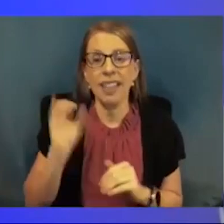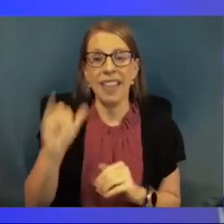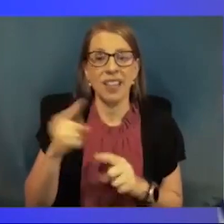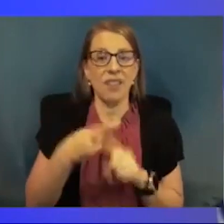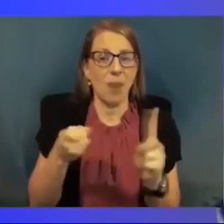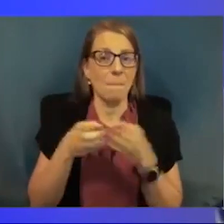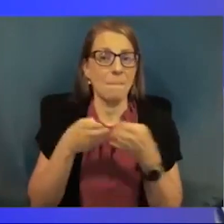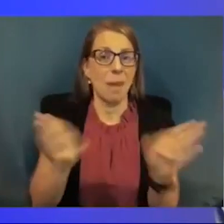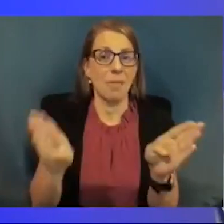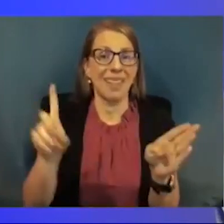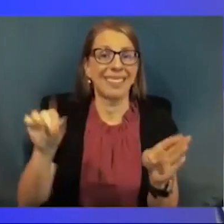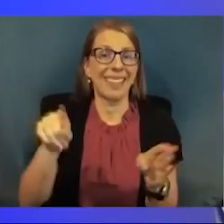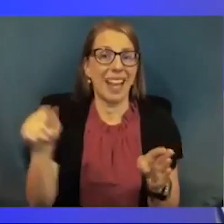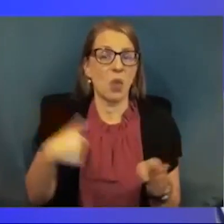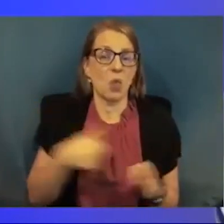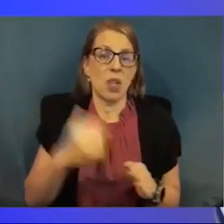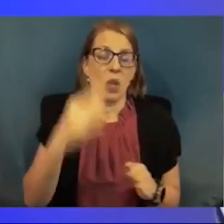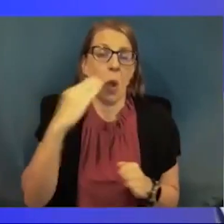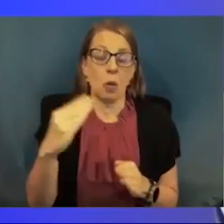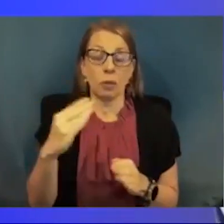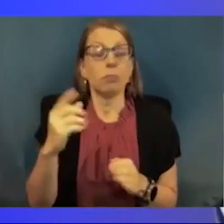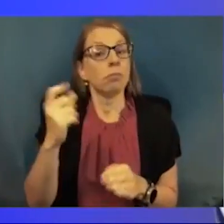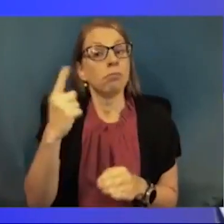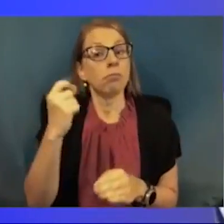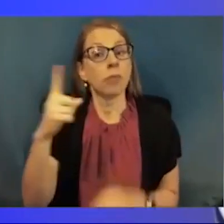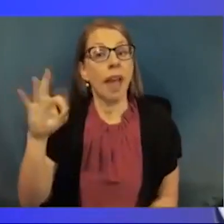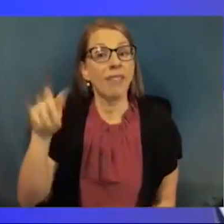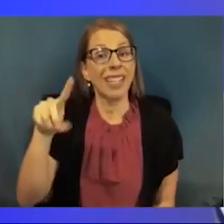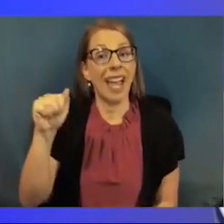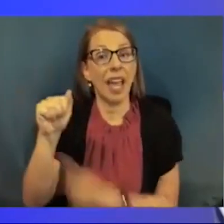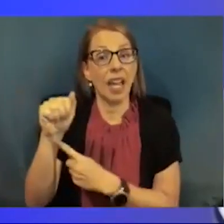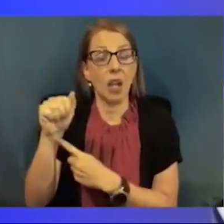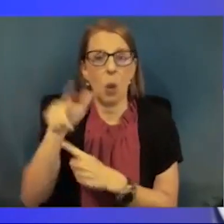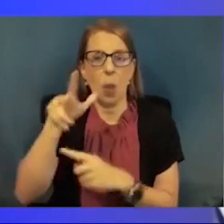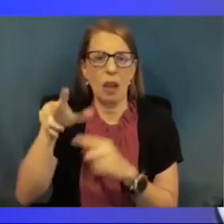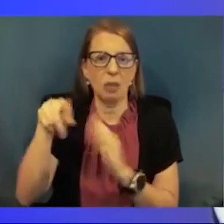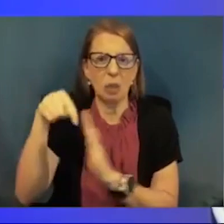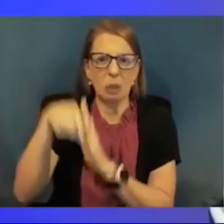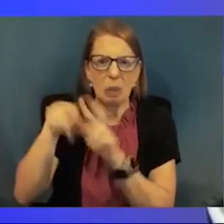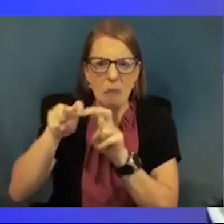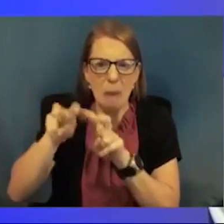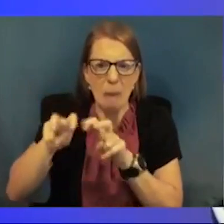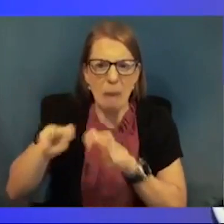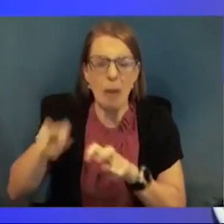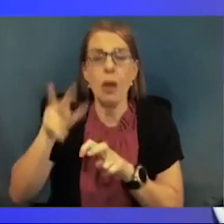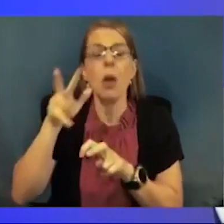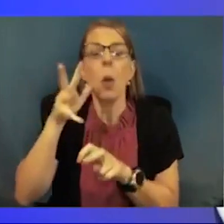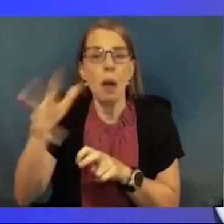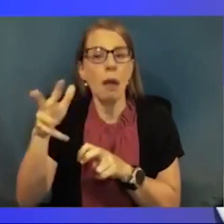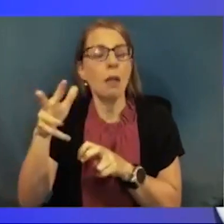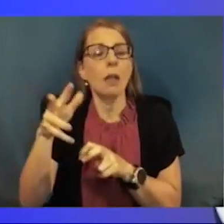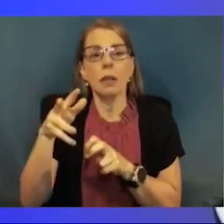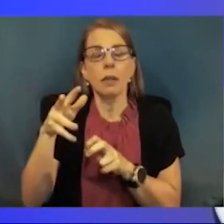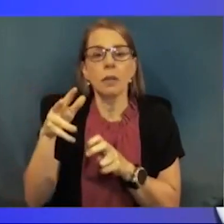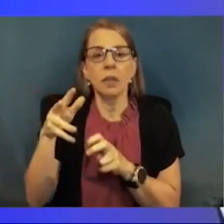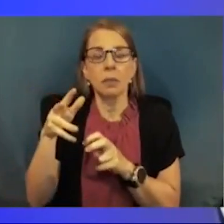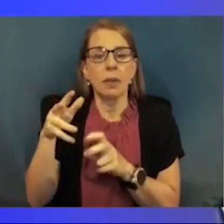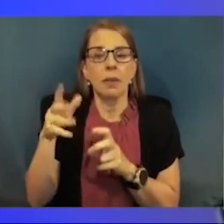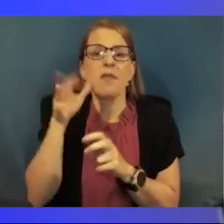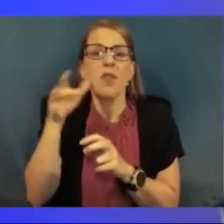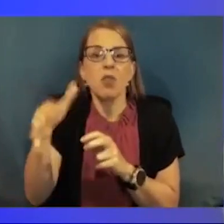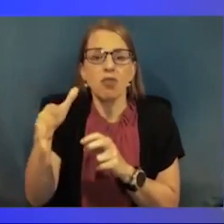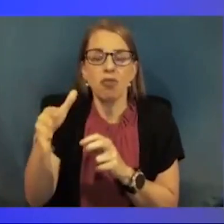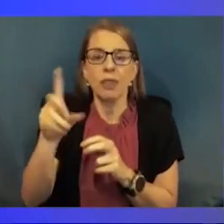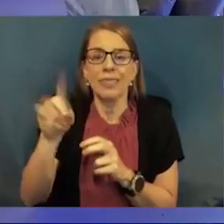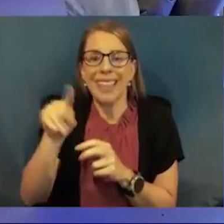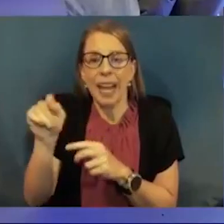certainly the FDA is going to be going through with a fine-tooth comb, looking at further data and analysis and presentation